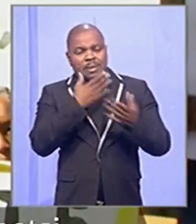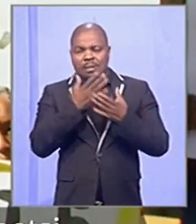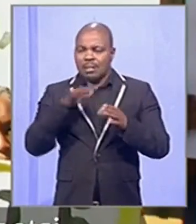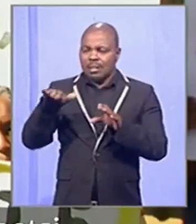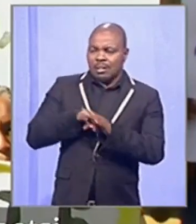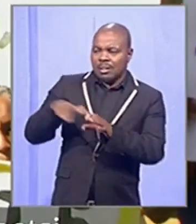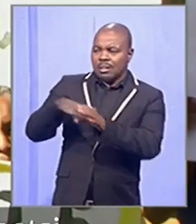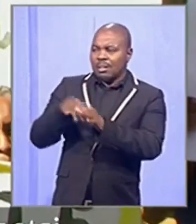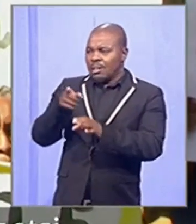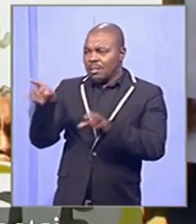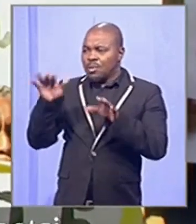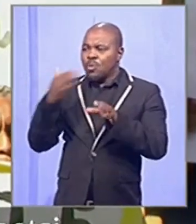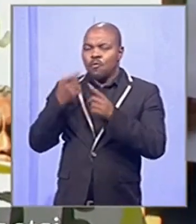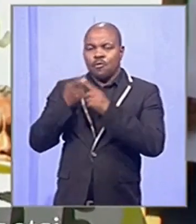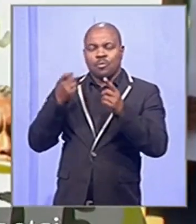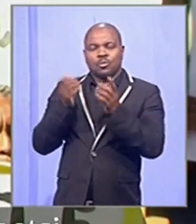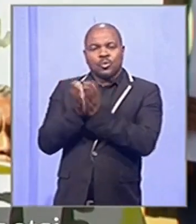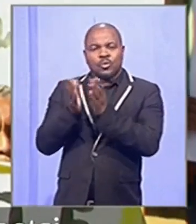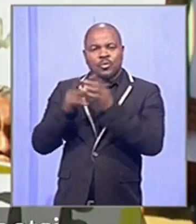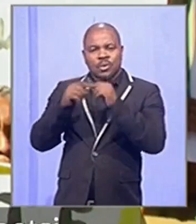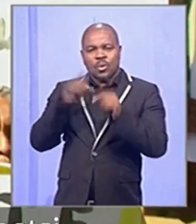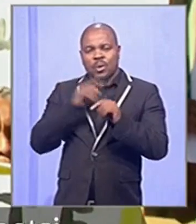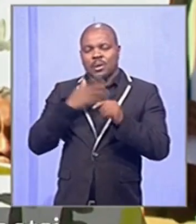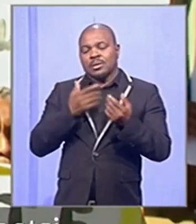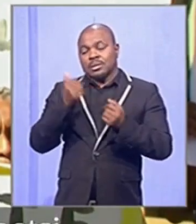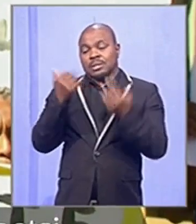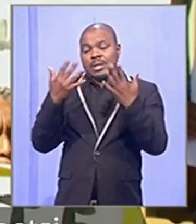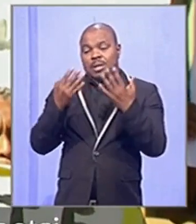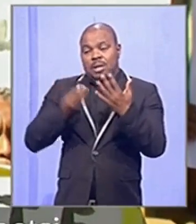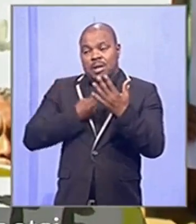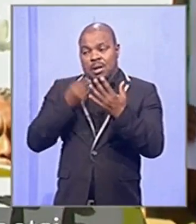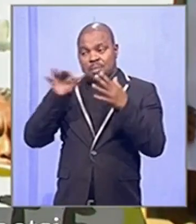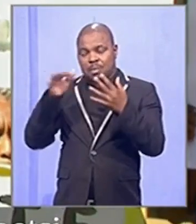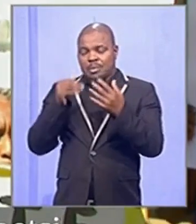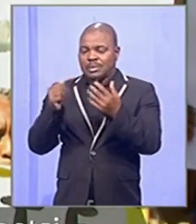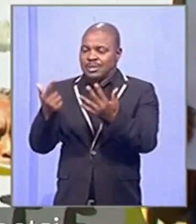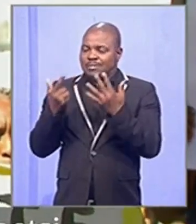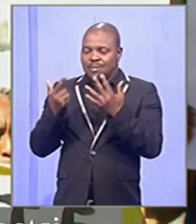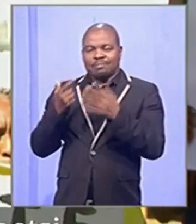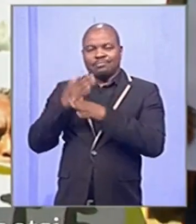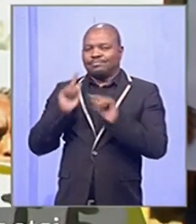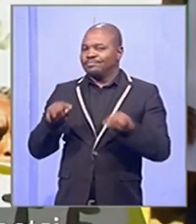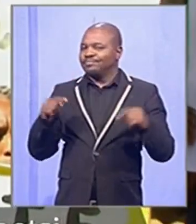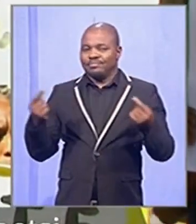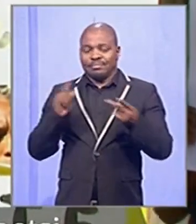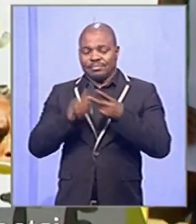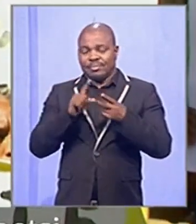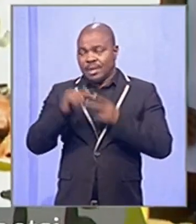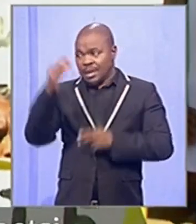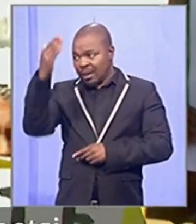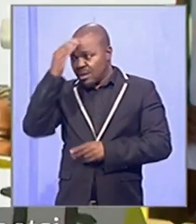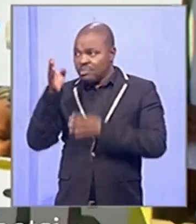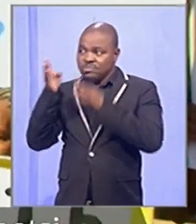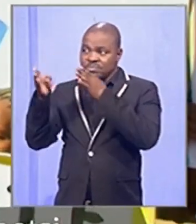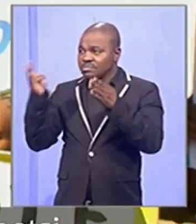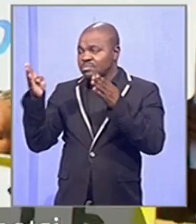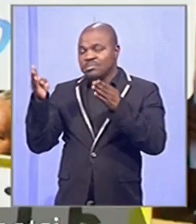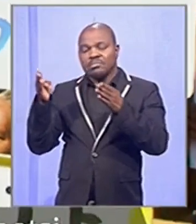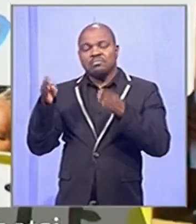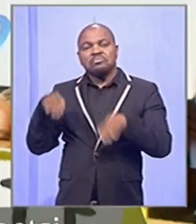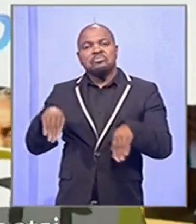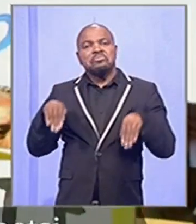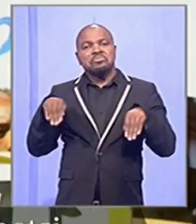work seekers and it's a massive disincentive for business to be absorbing these young school leavers, which is why 7 out of 10 young